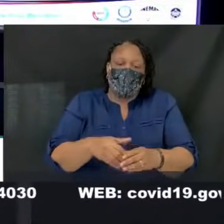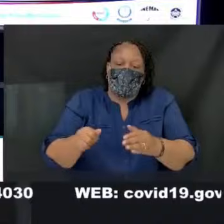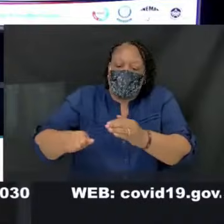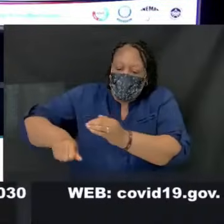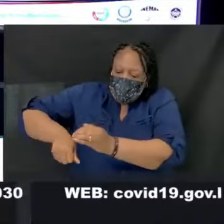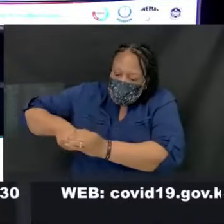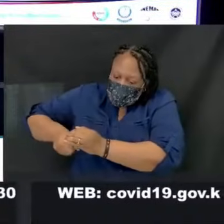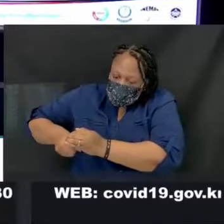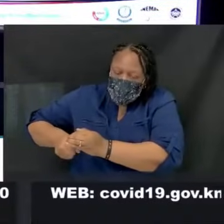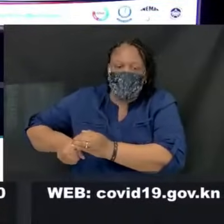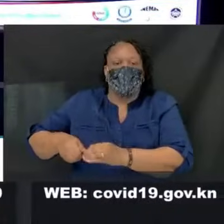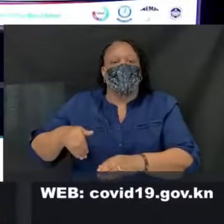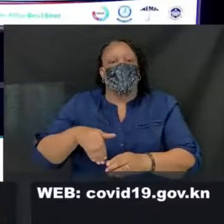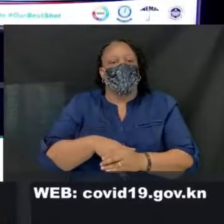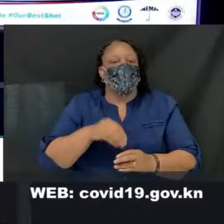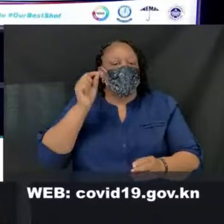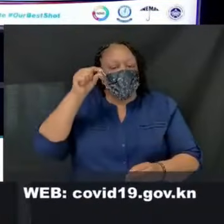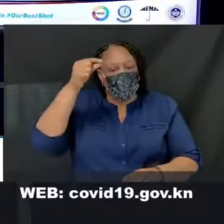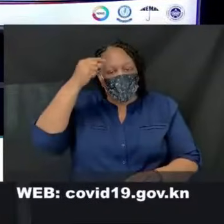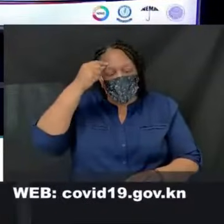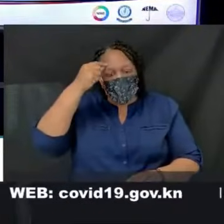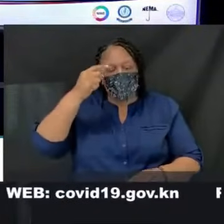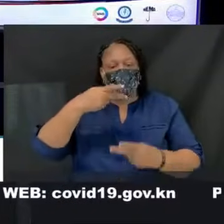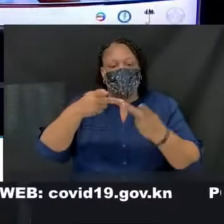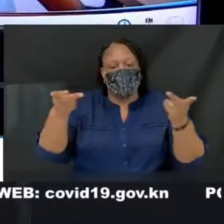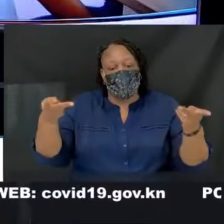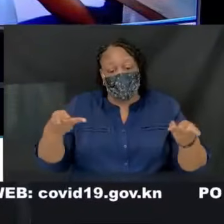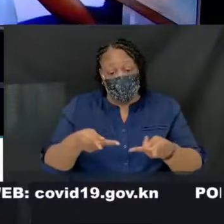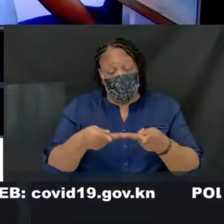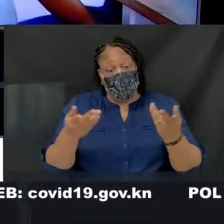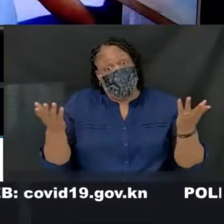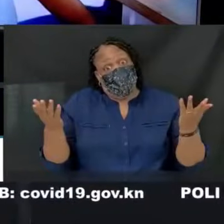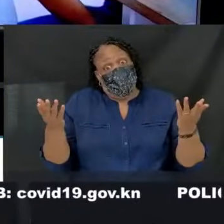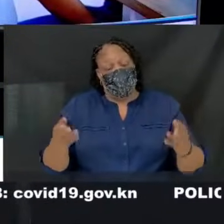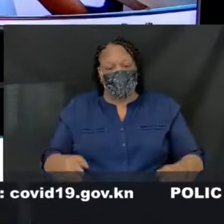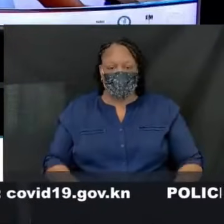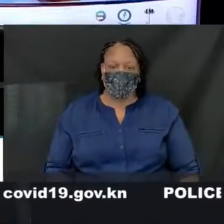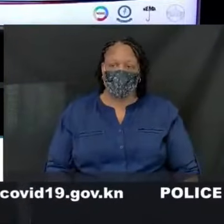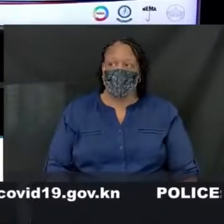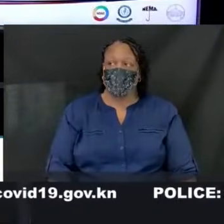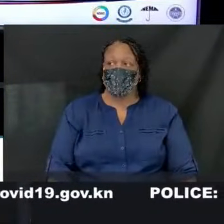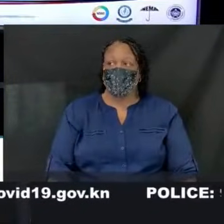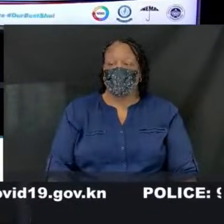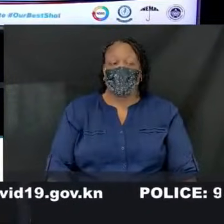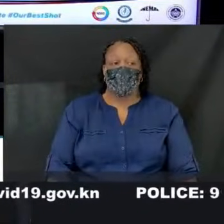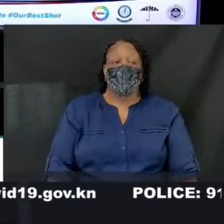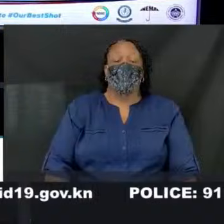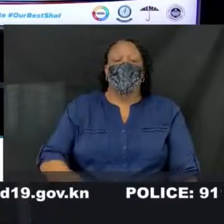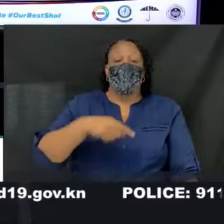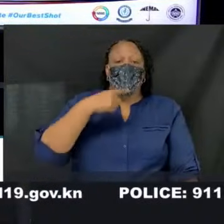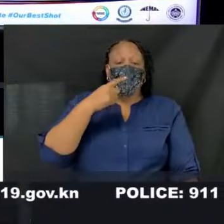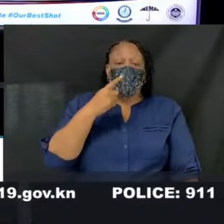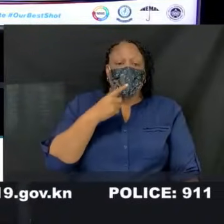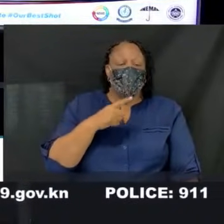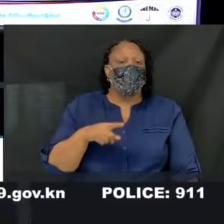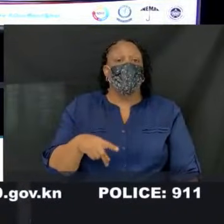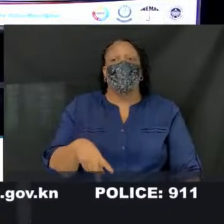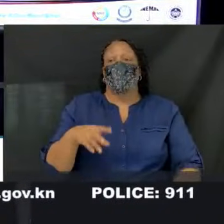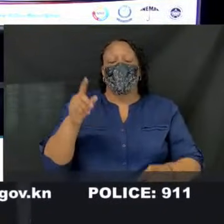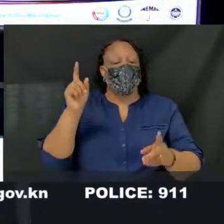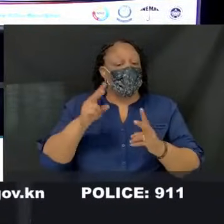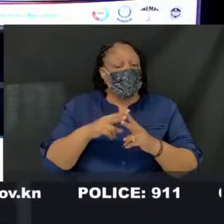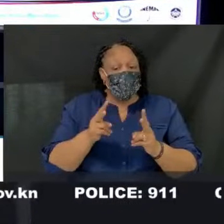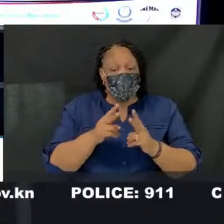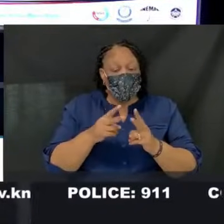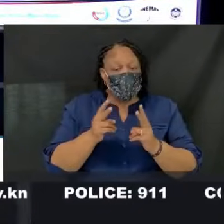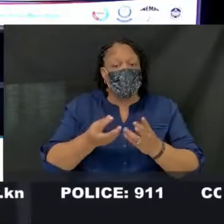who is in quarantine or isolation. I wish to reiterate at this point the importance of remaining